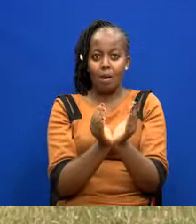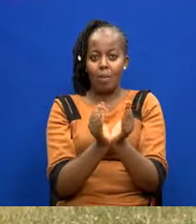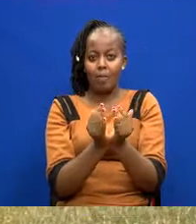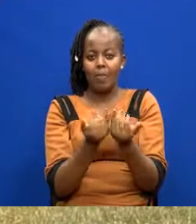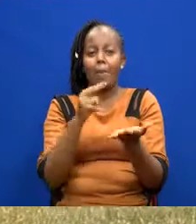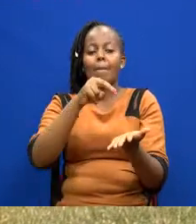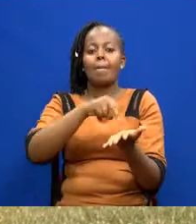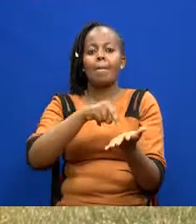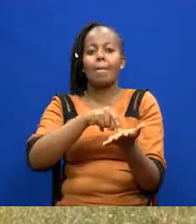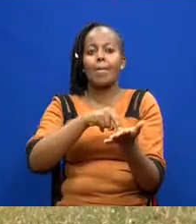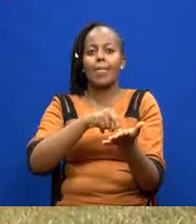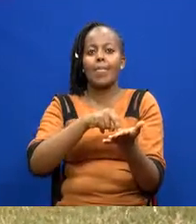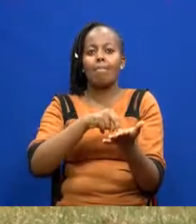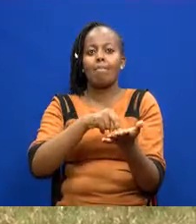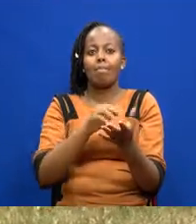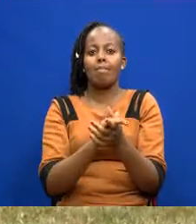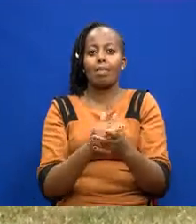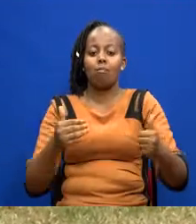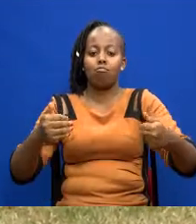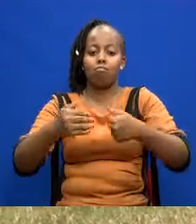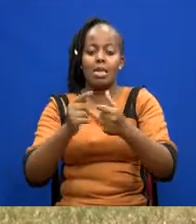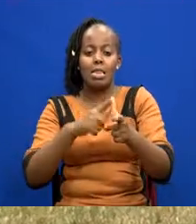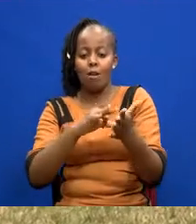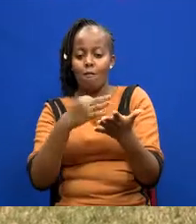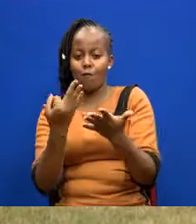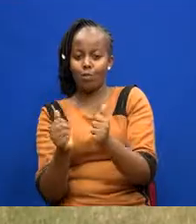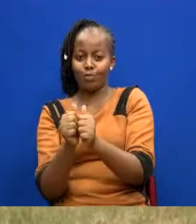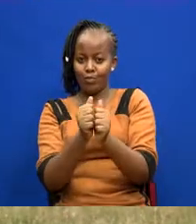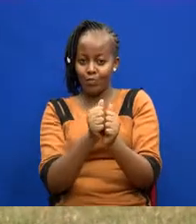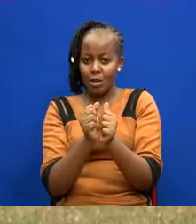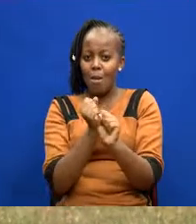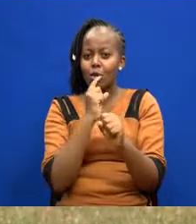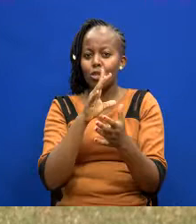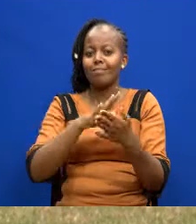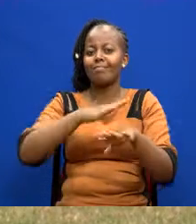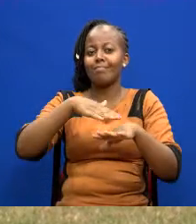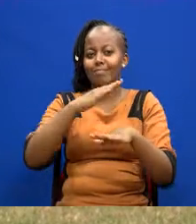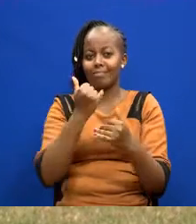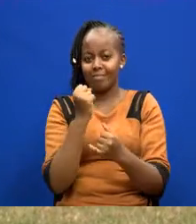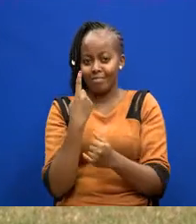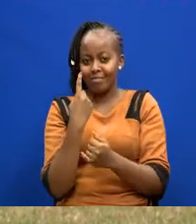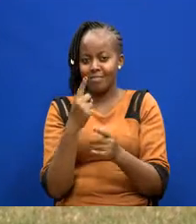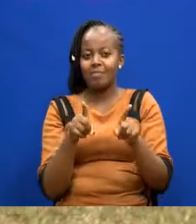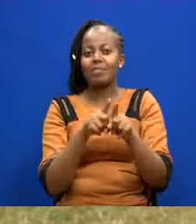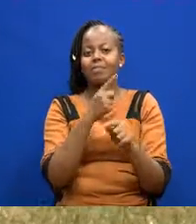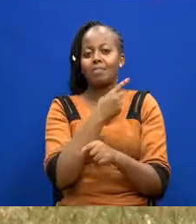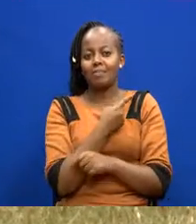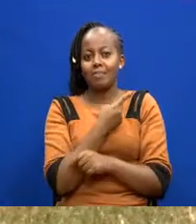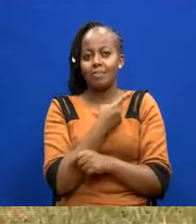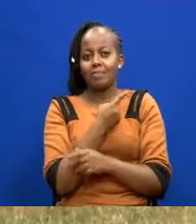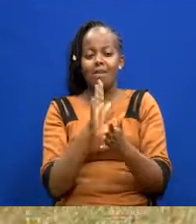Okay, on your feet. Step in, wrap your hands on them, go down, make sure you're on top. Good. Go